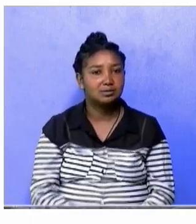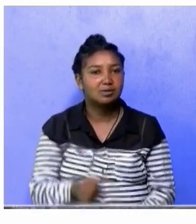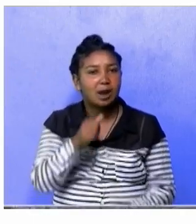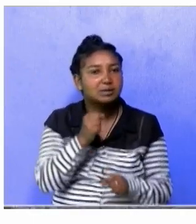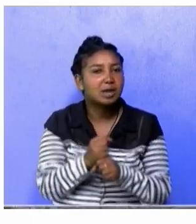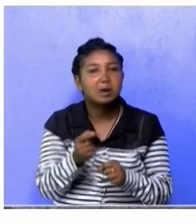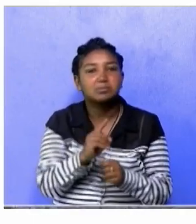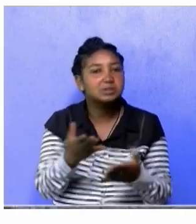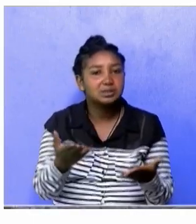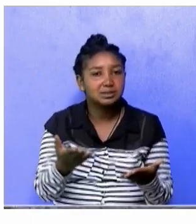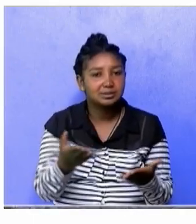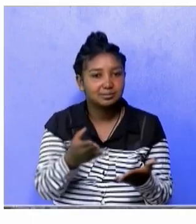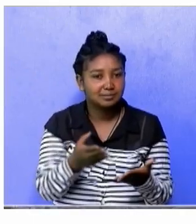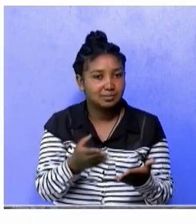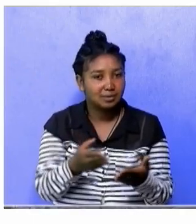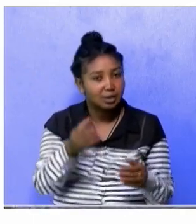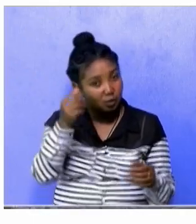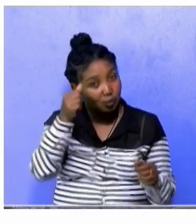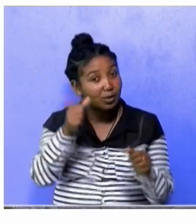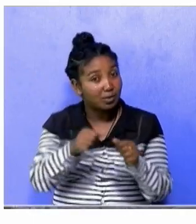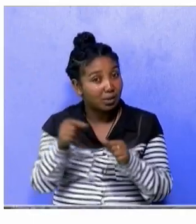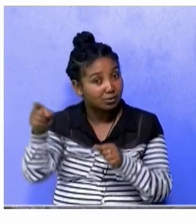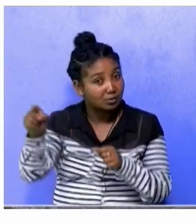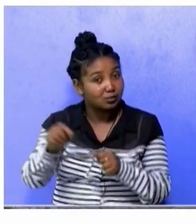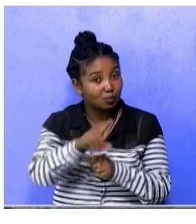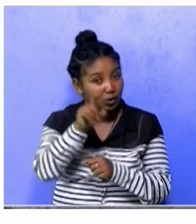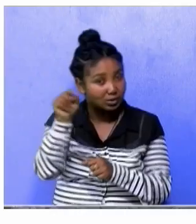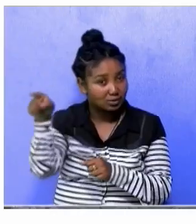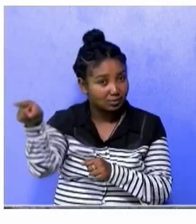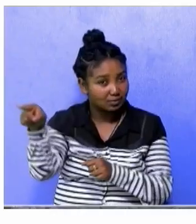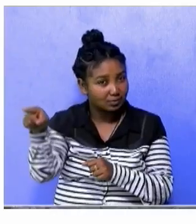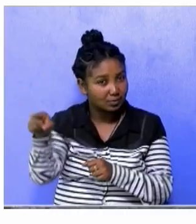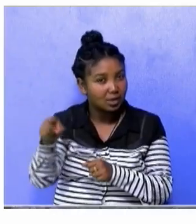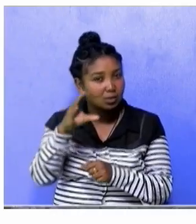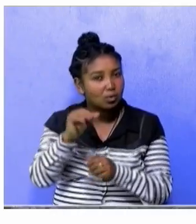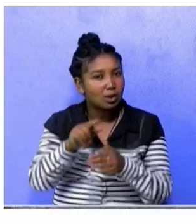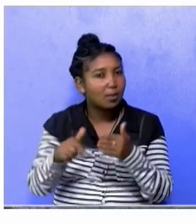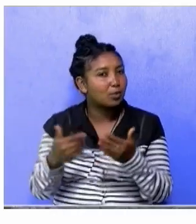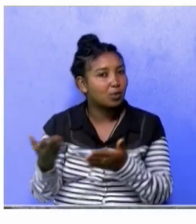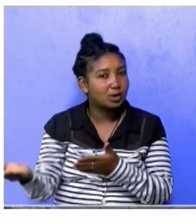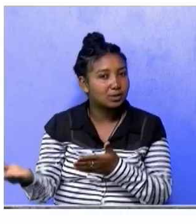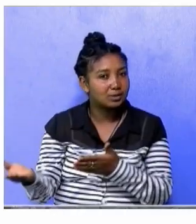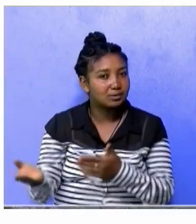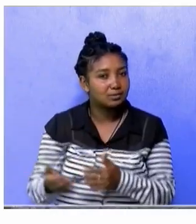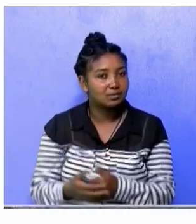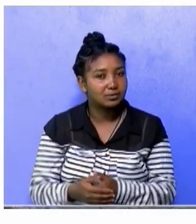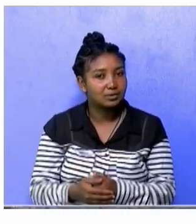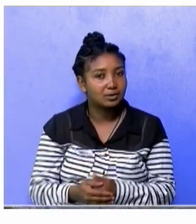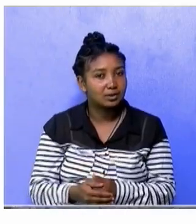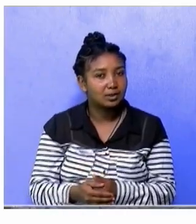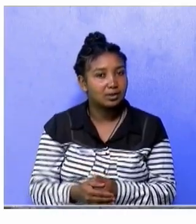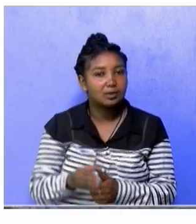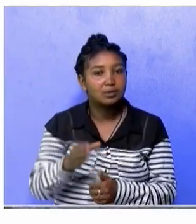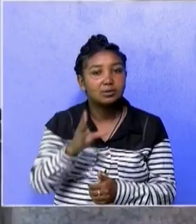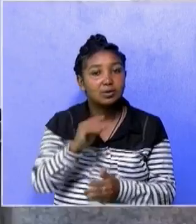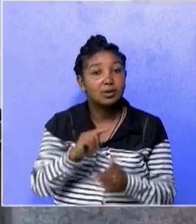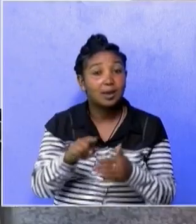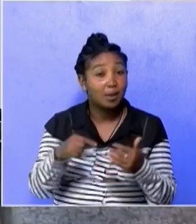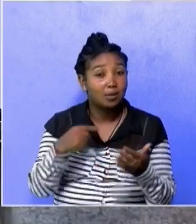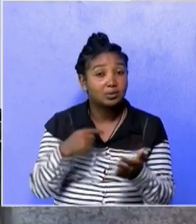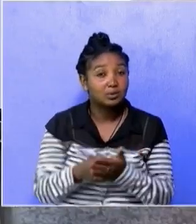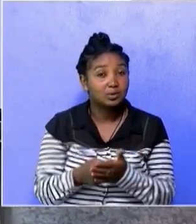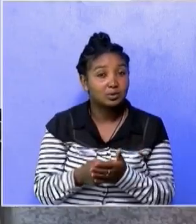Yeah, keep in mind this question. What's talking about? It's not that at all. This question